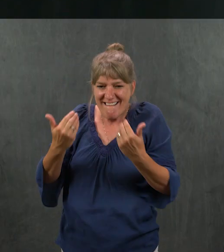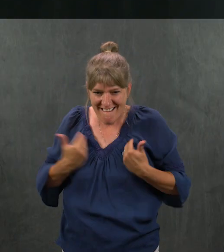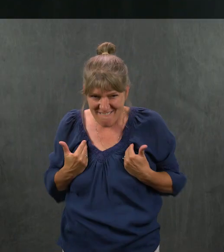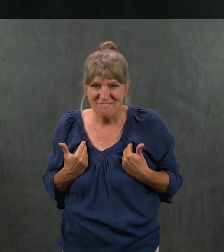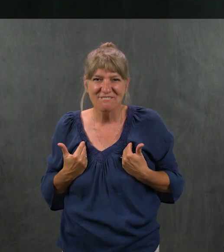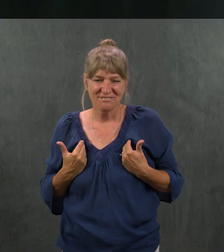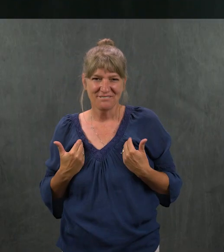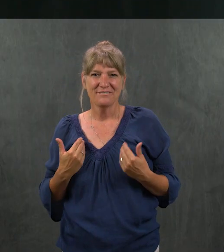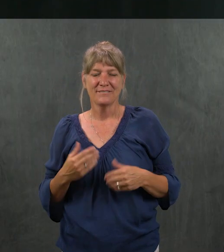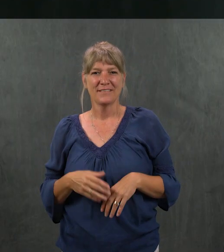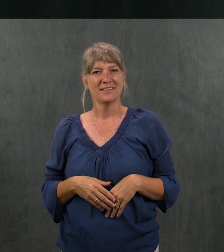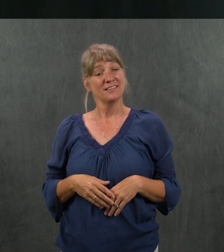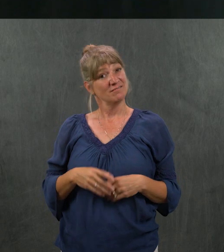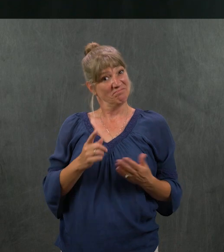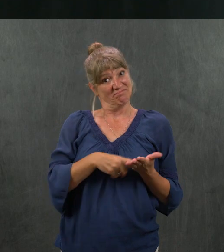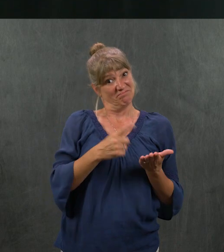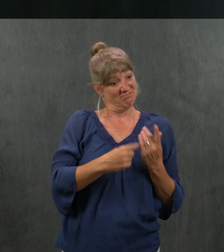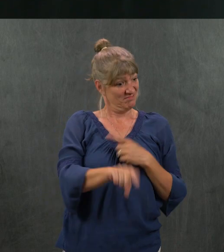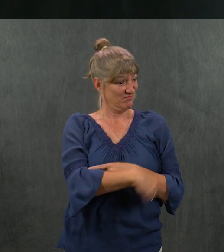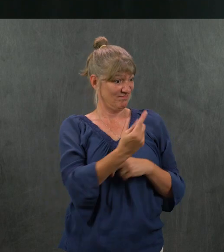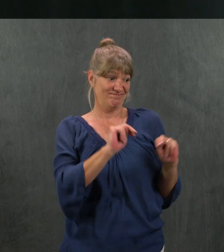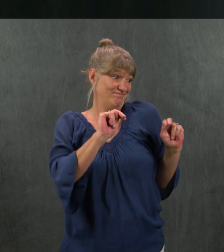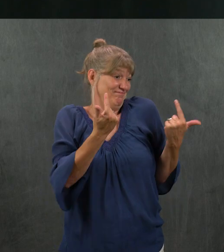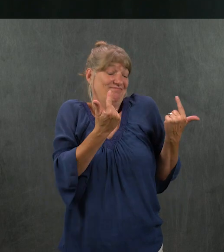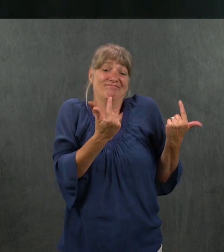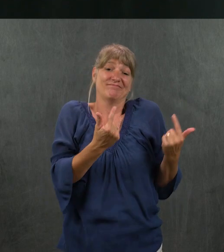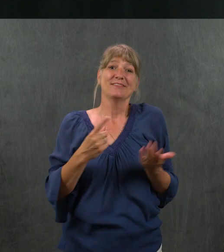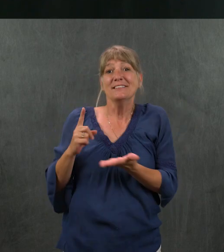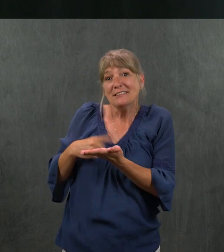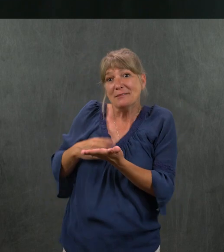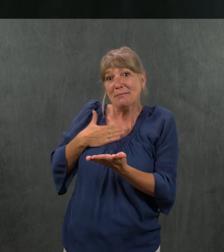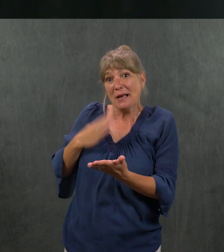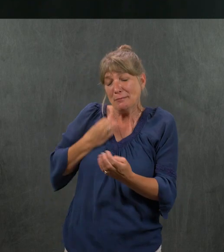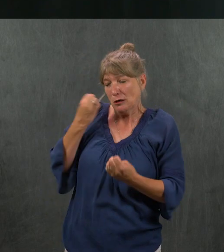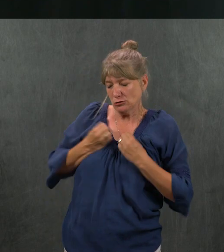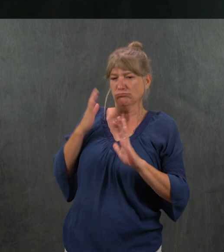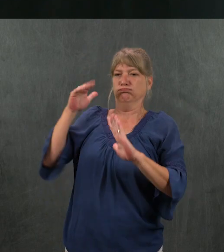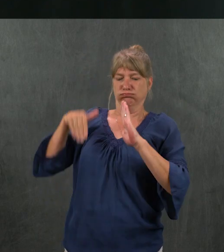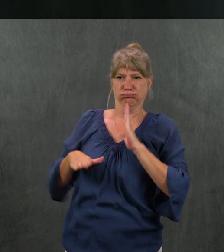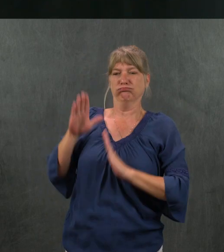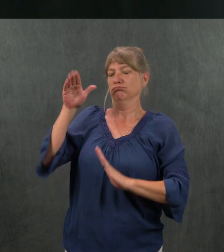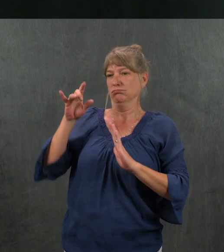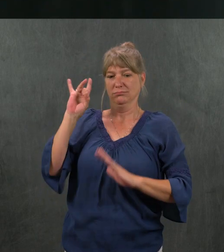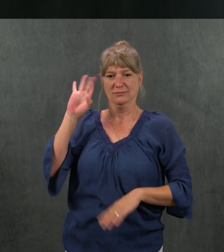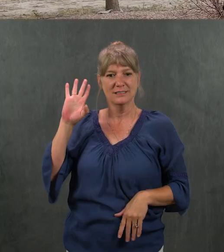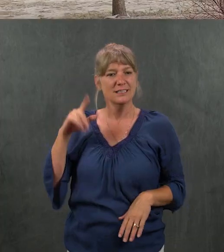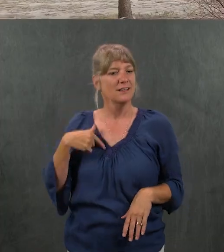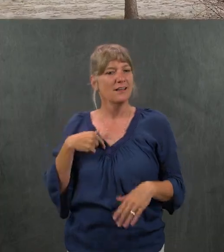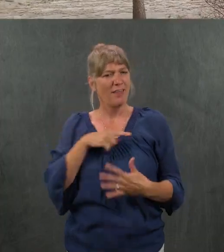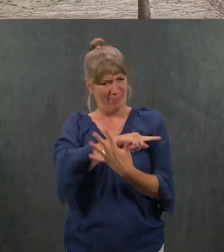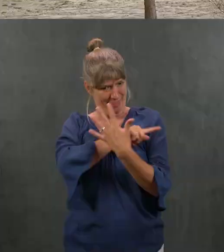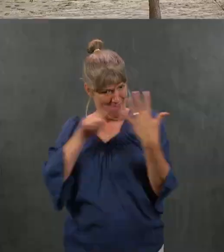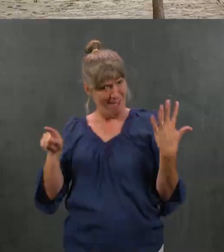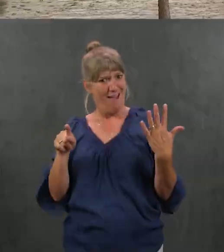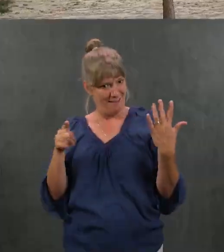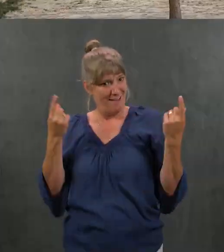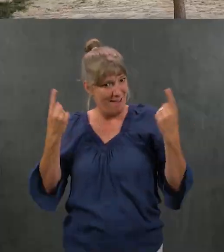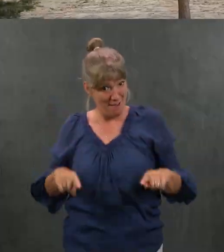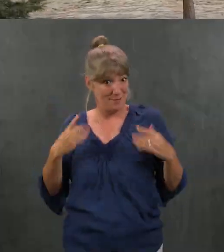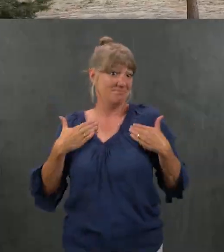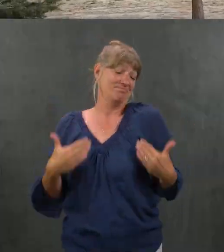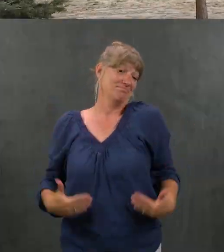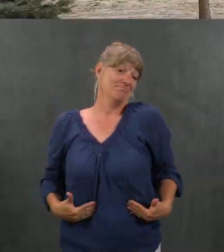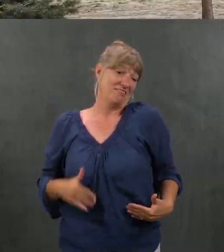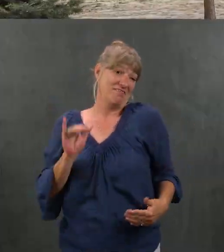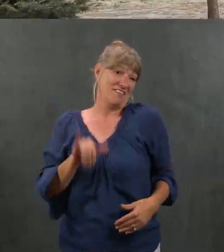aspirations. I have days where things aren't going great. I have times when my emotions get the better of me. I have all of those things